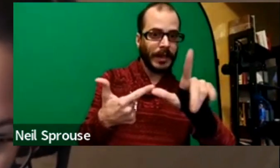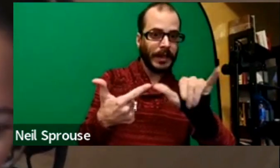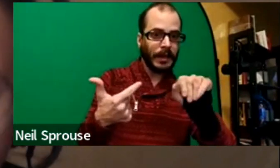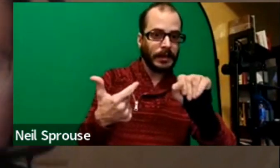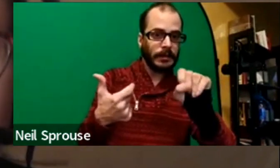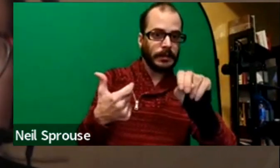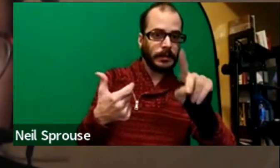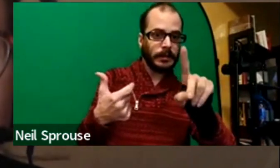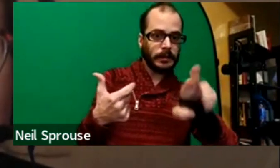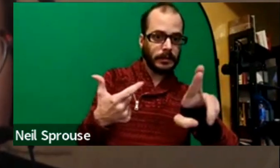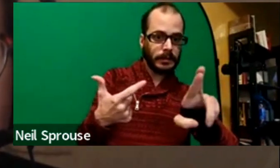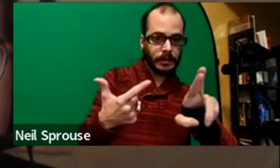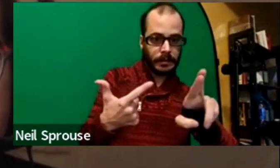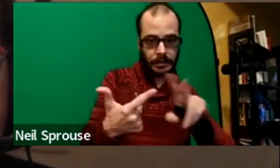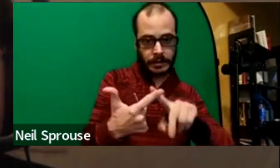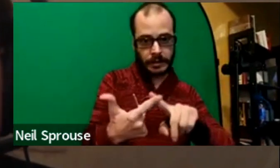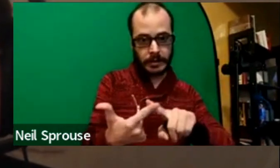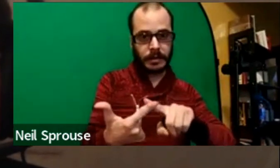or heterosexual.